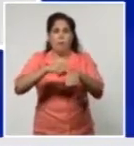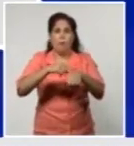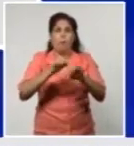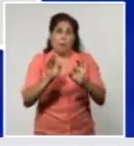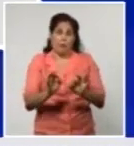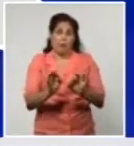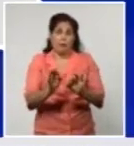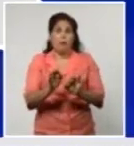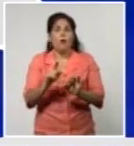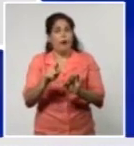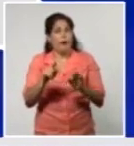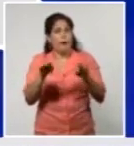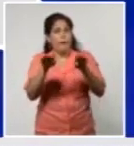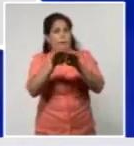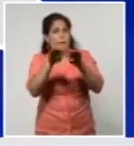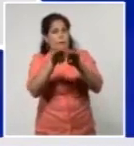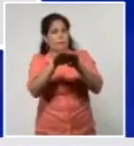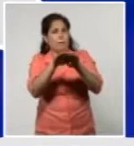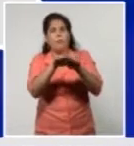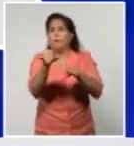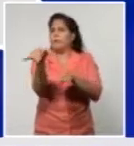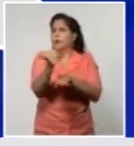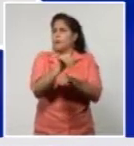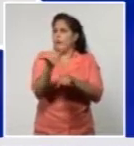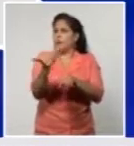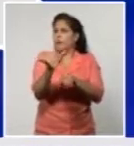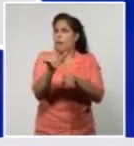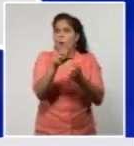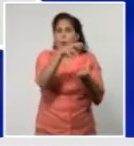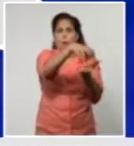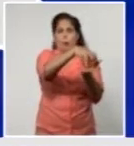which correspond to